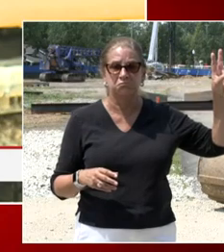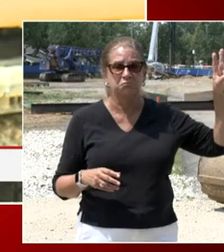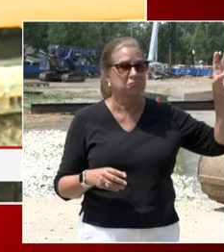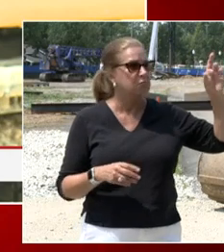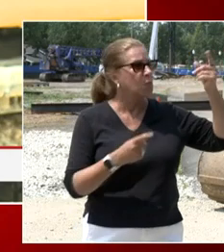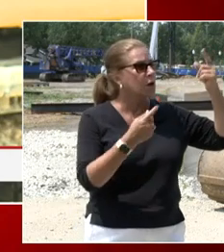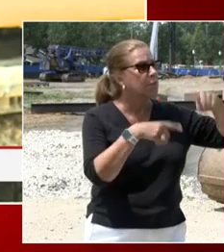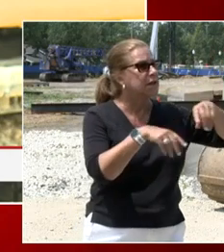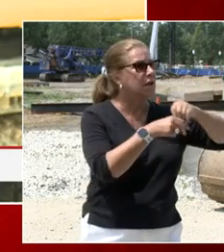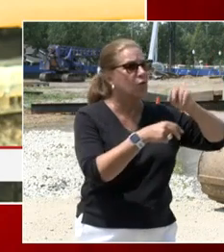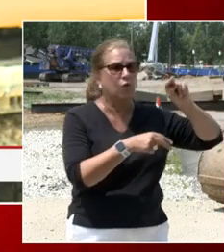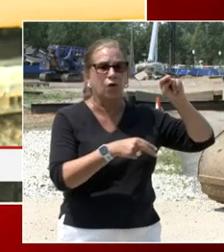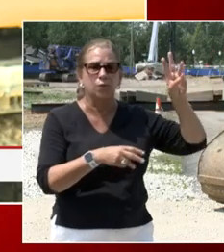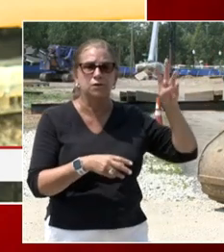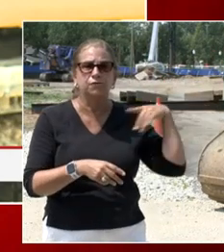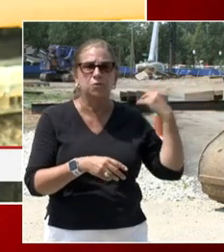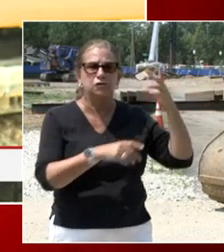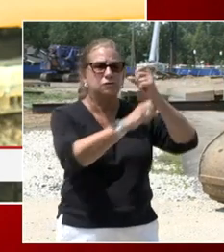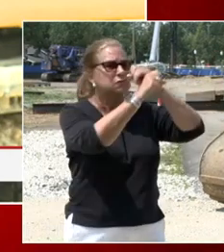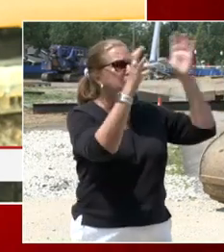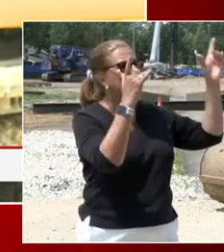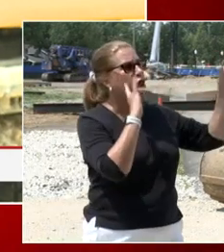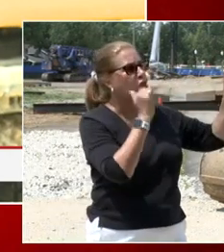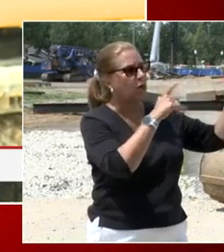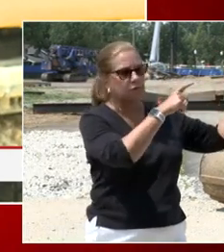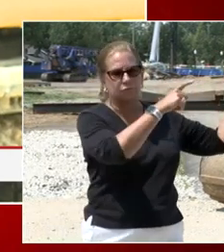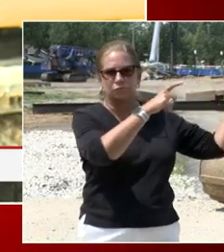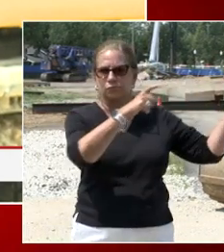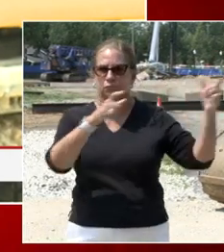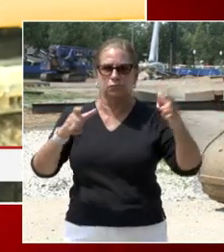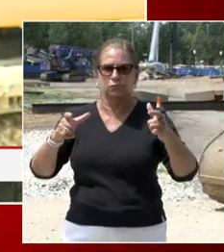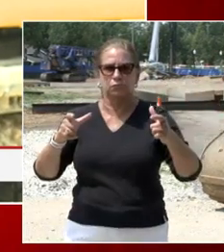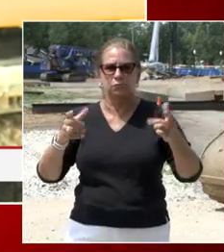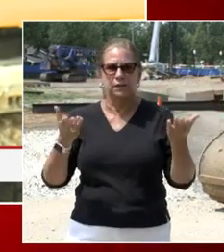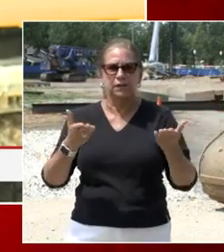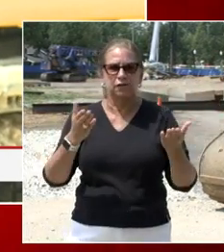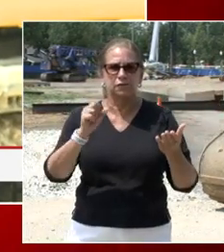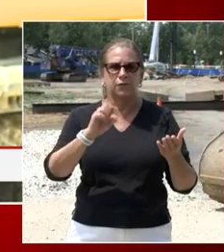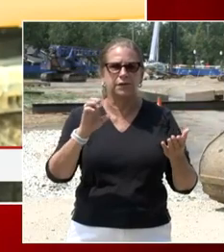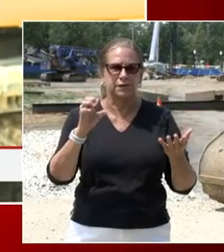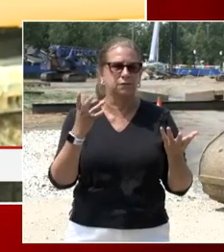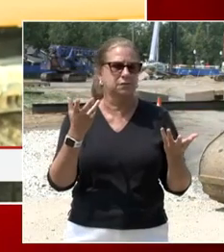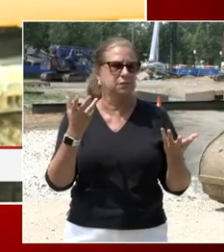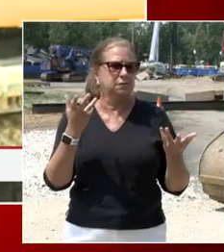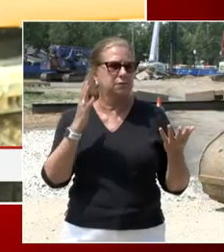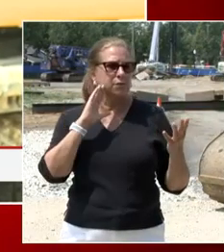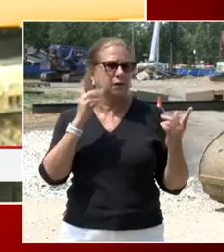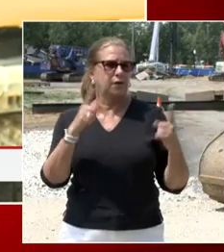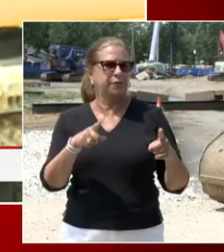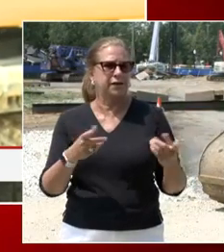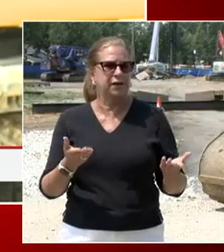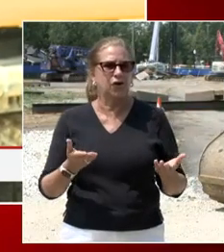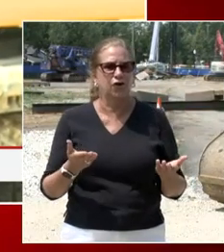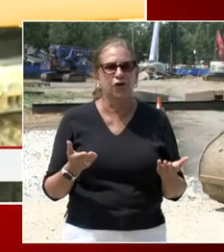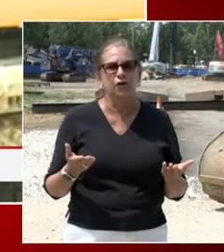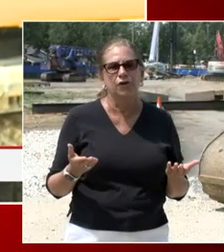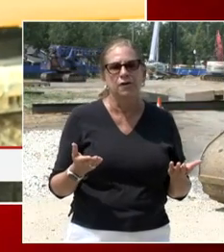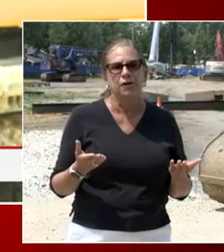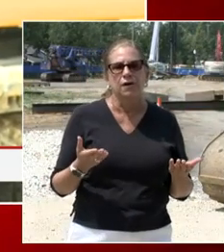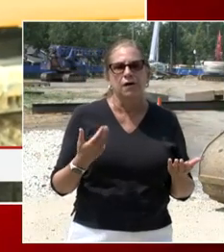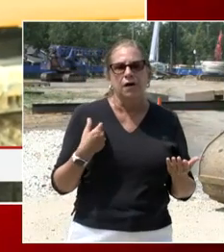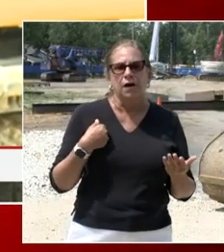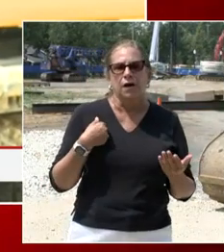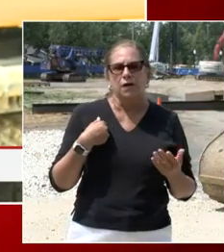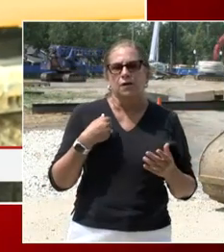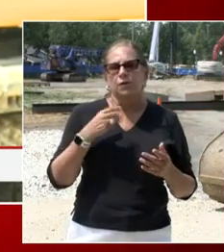deliver here in Congress Heights. The Max Robinson Center has been a primary healthcare home for thousands of people over the years in